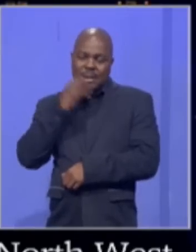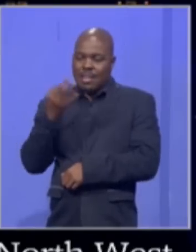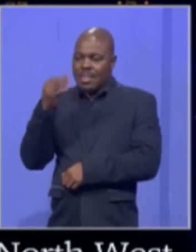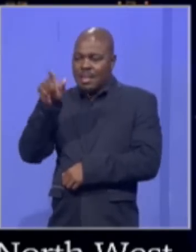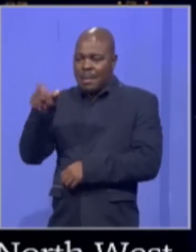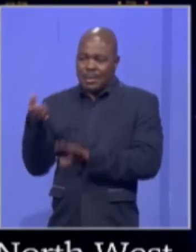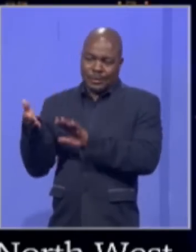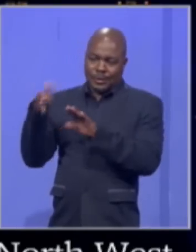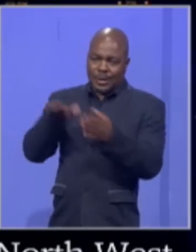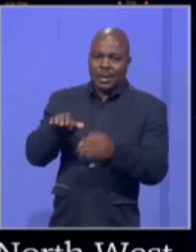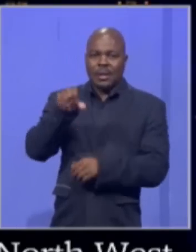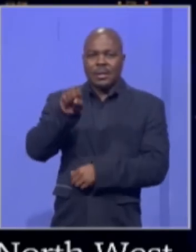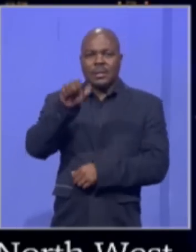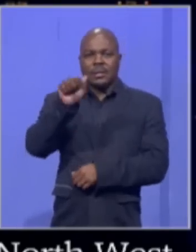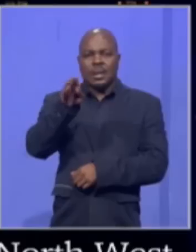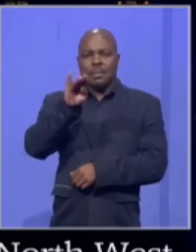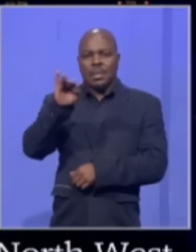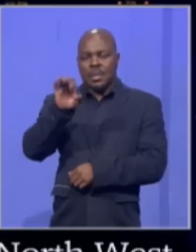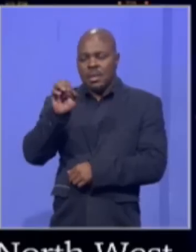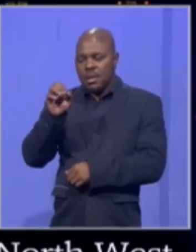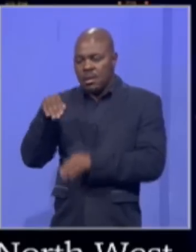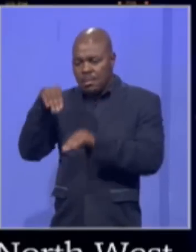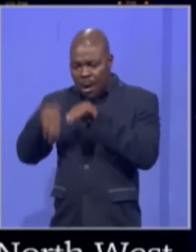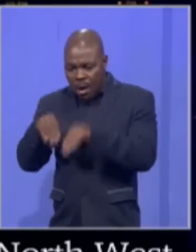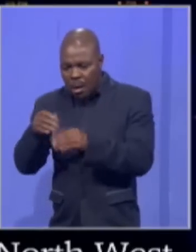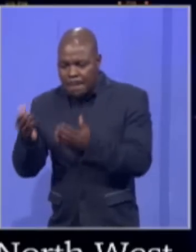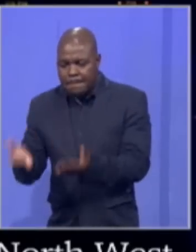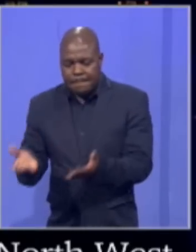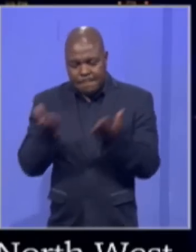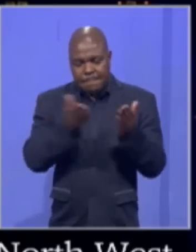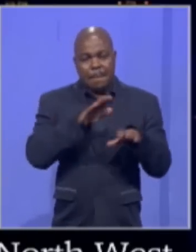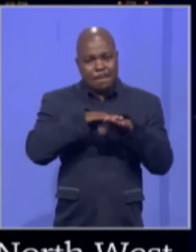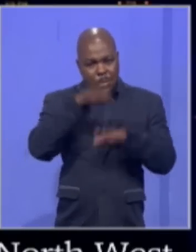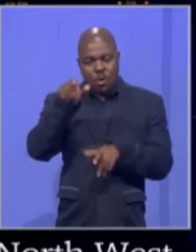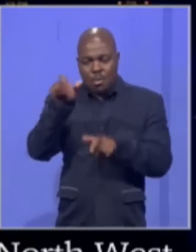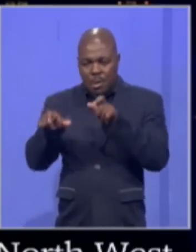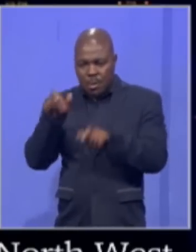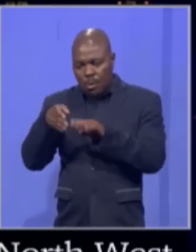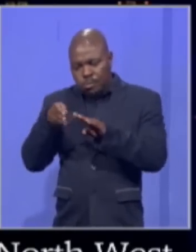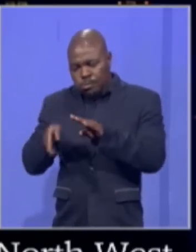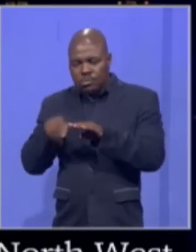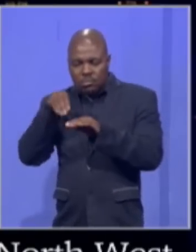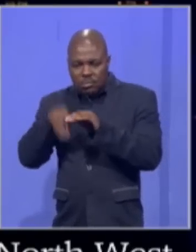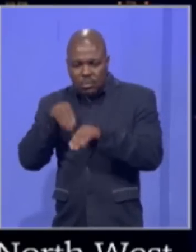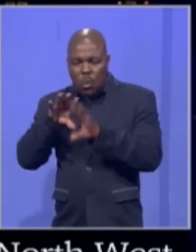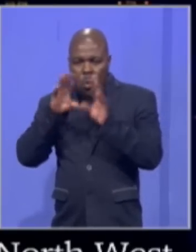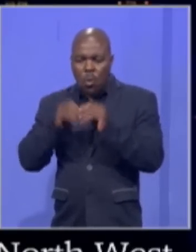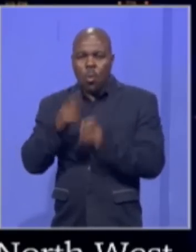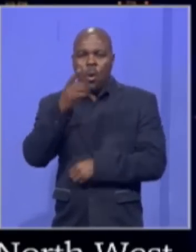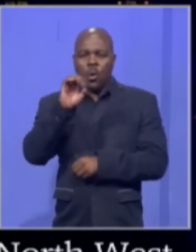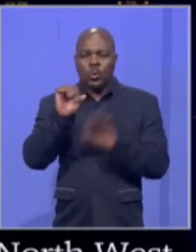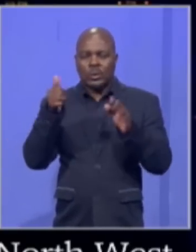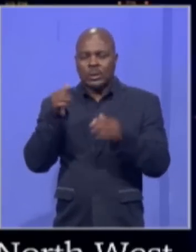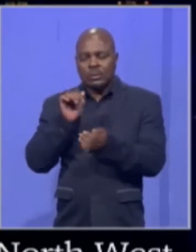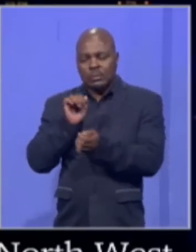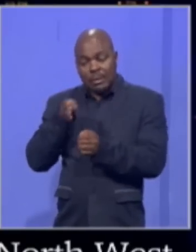3 morafong wa Sabi mme ba ditshebeletso tsa pholoso ba ntsha barafi ba semolaong ba 106 ba ntseng ba